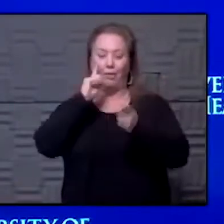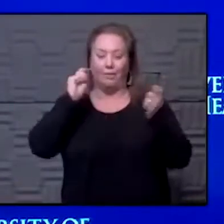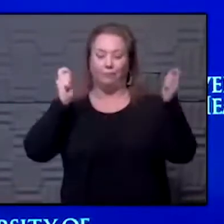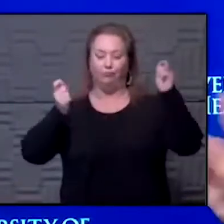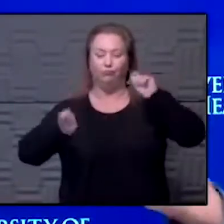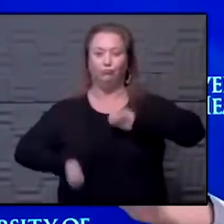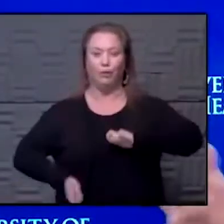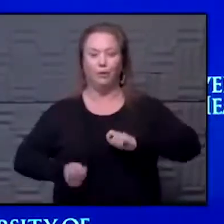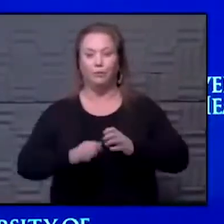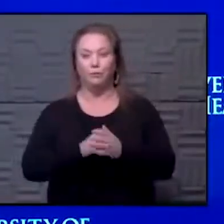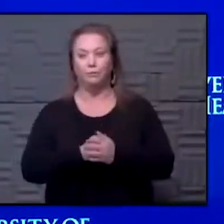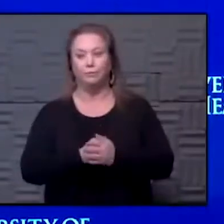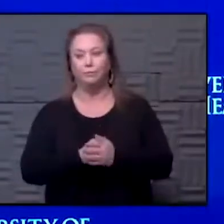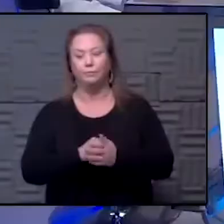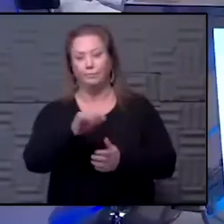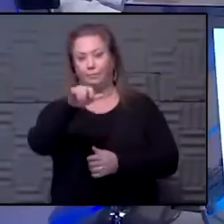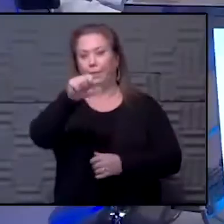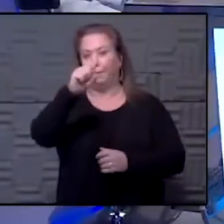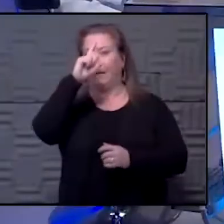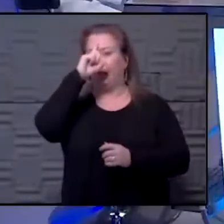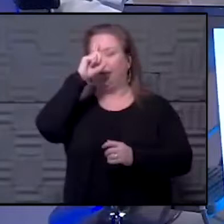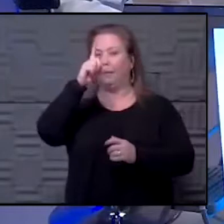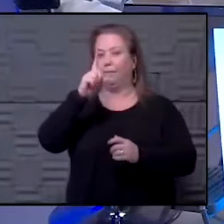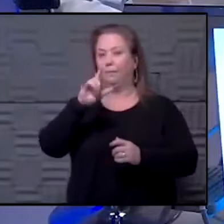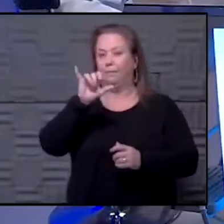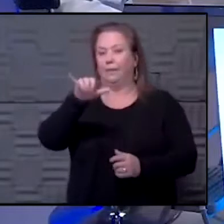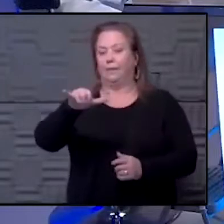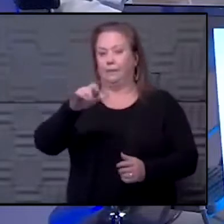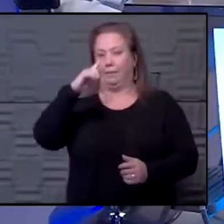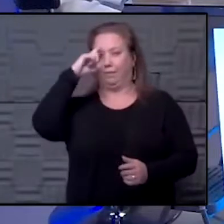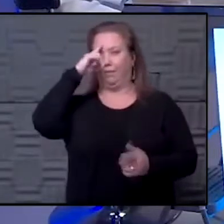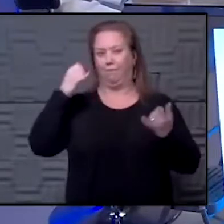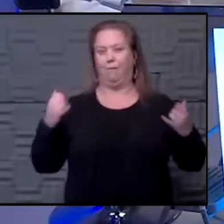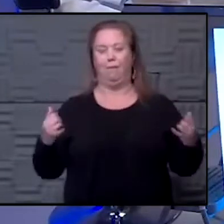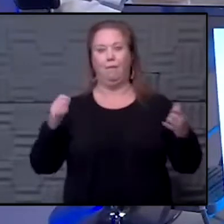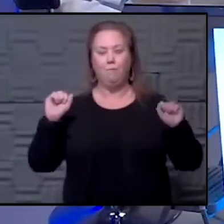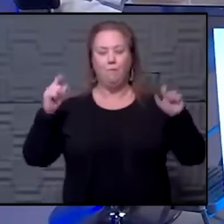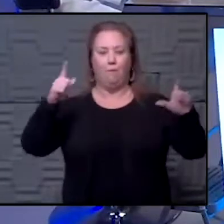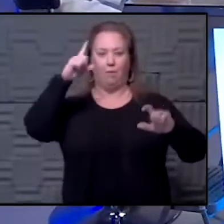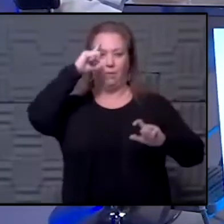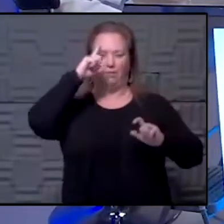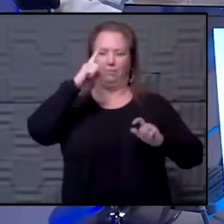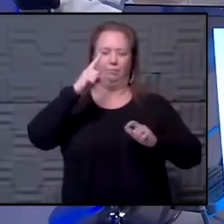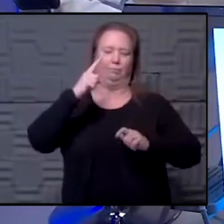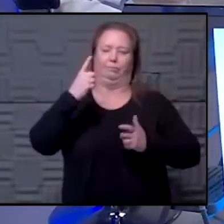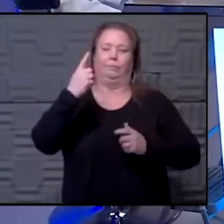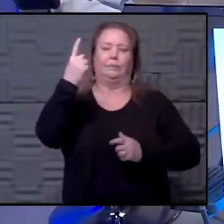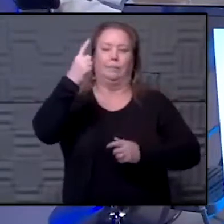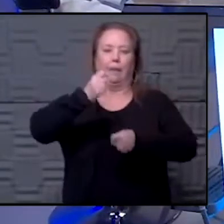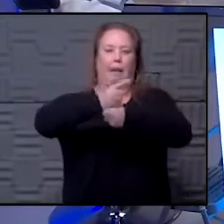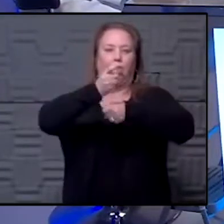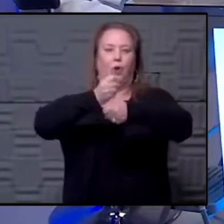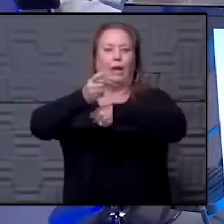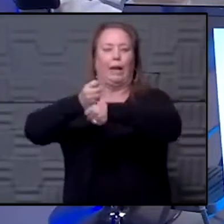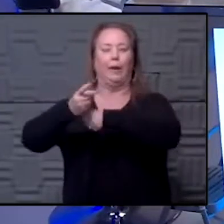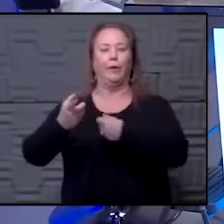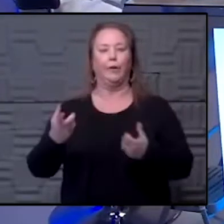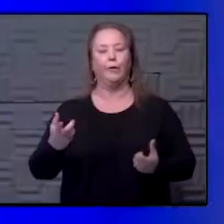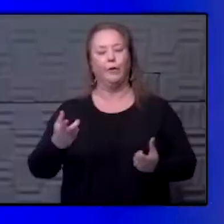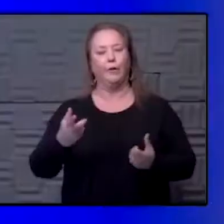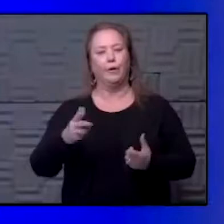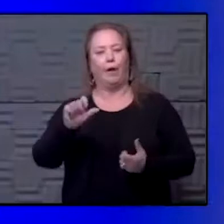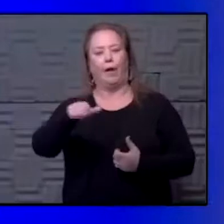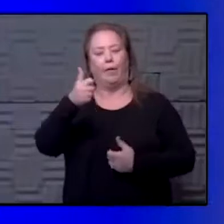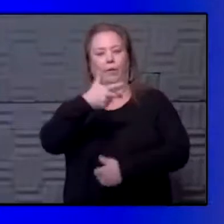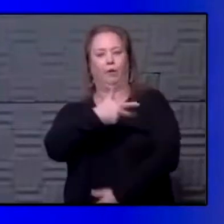terms of how they construct that. Yeah, I think so. I think that's the prevailing line of thought right now, is that you will need some sort of booster, some sort of